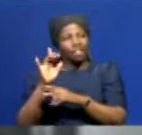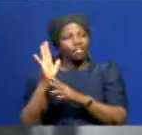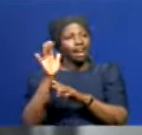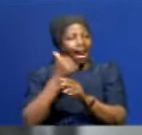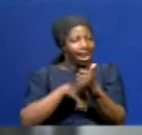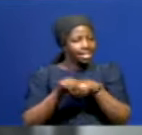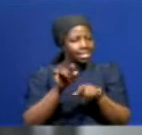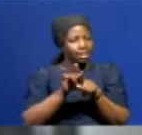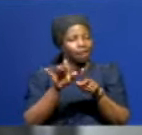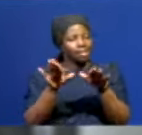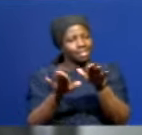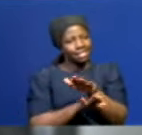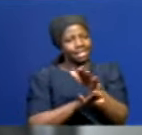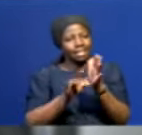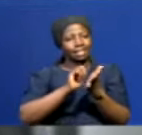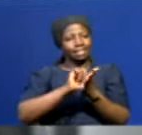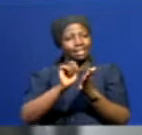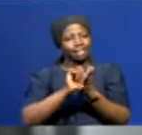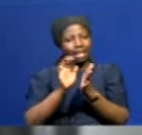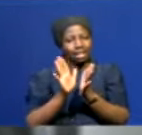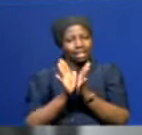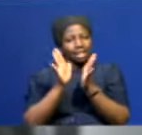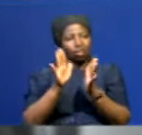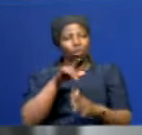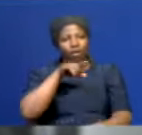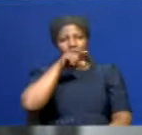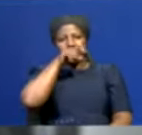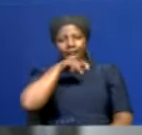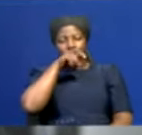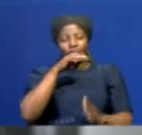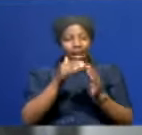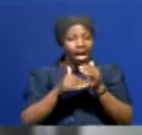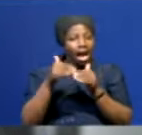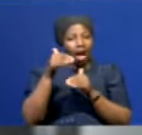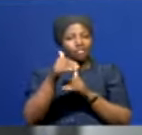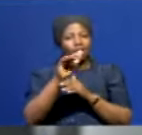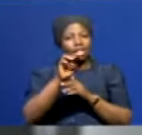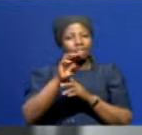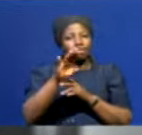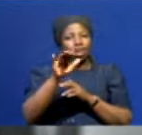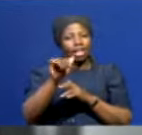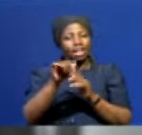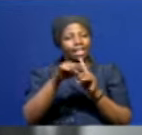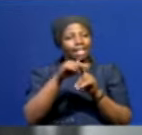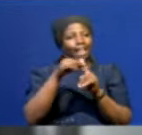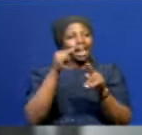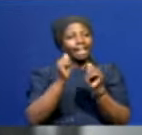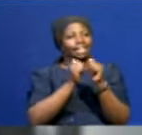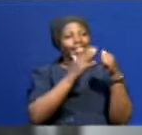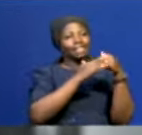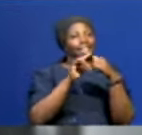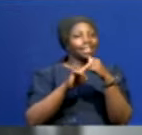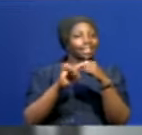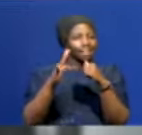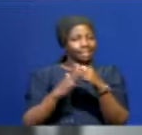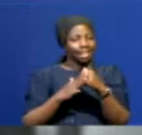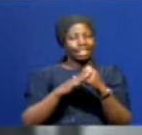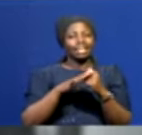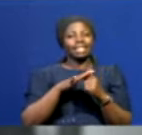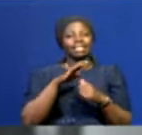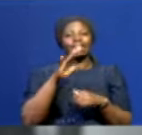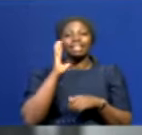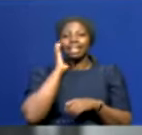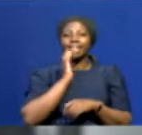Assistant Secretary General of KANU. After Mboya's assassination in 1969, Kenyatta appointed